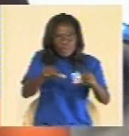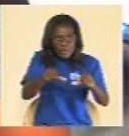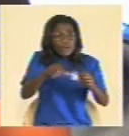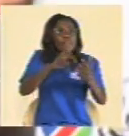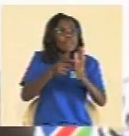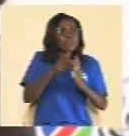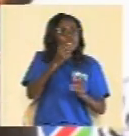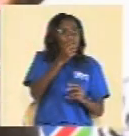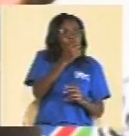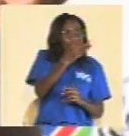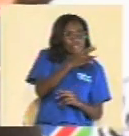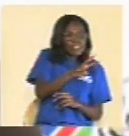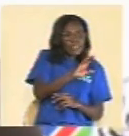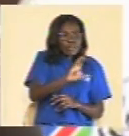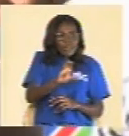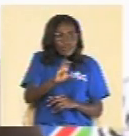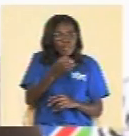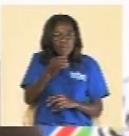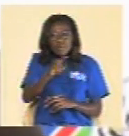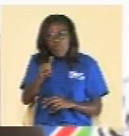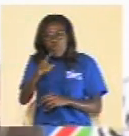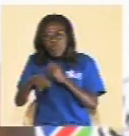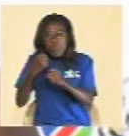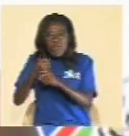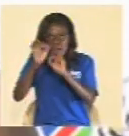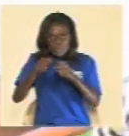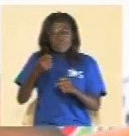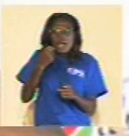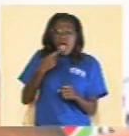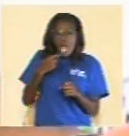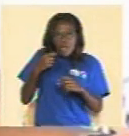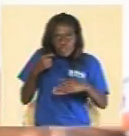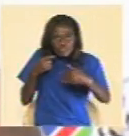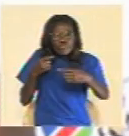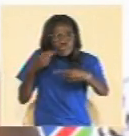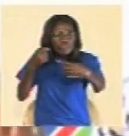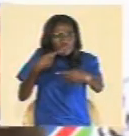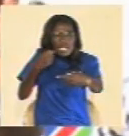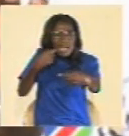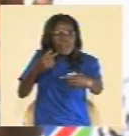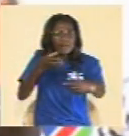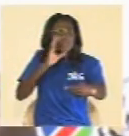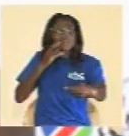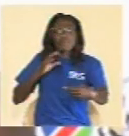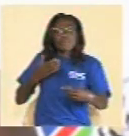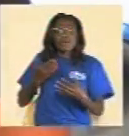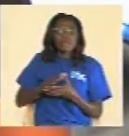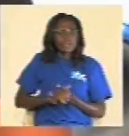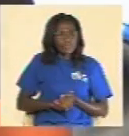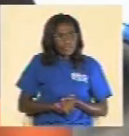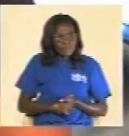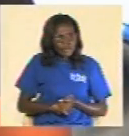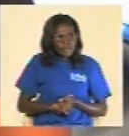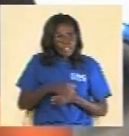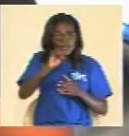taking medication for this whole time, are there some sort of side effects? Me taking this medication, are there common side effects for